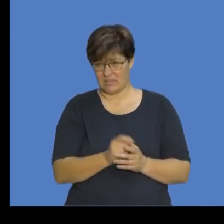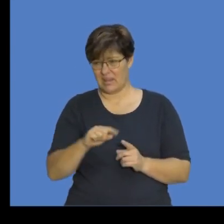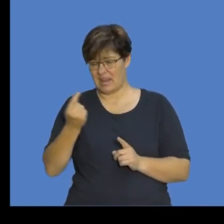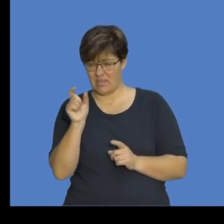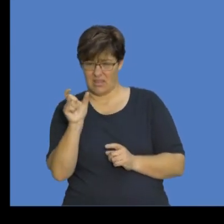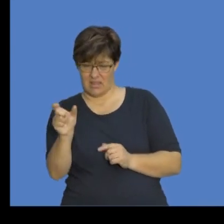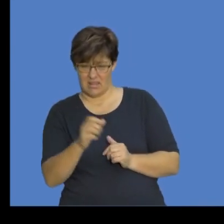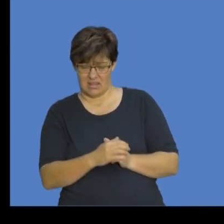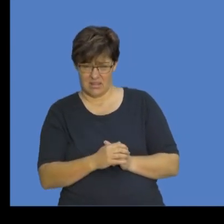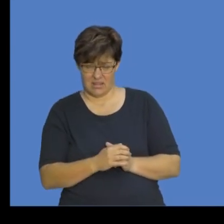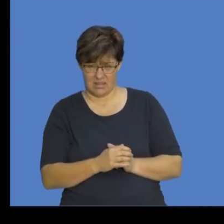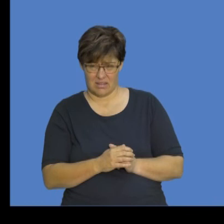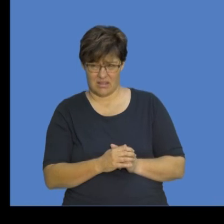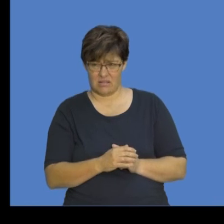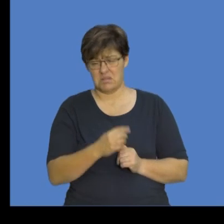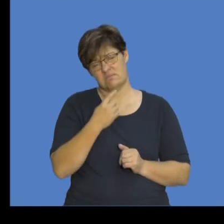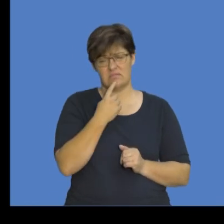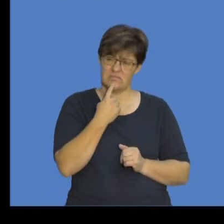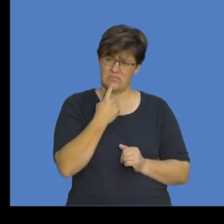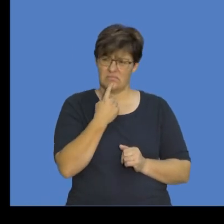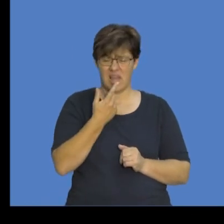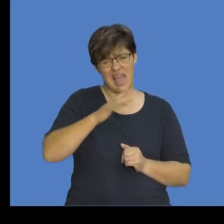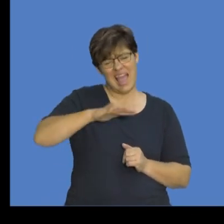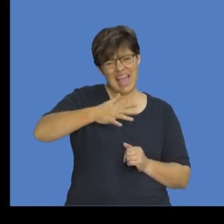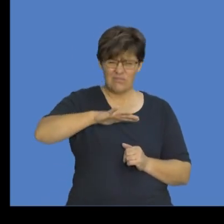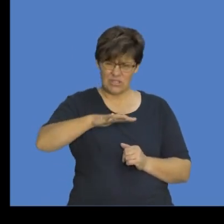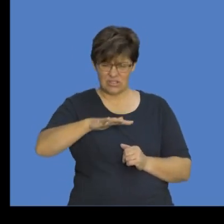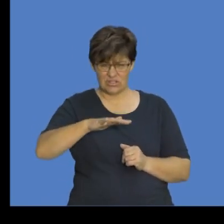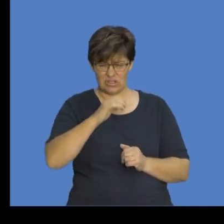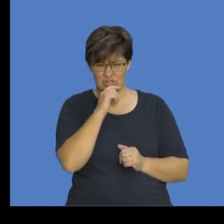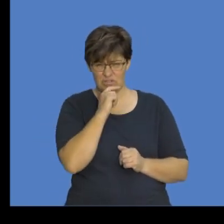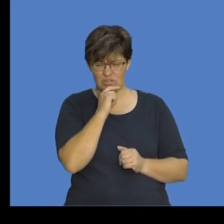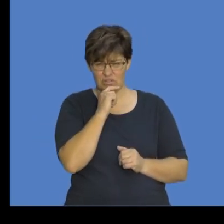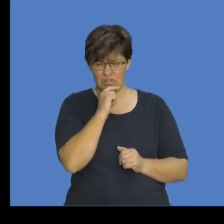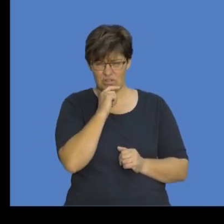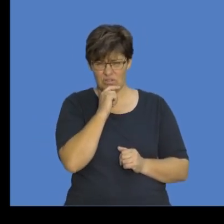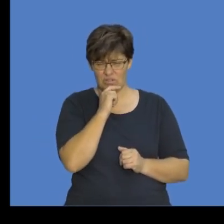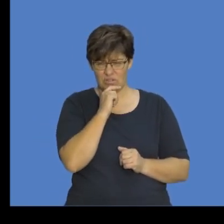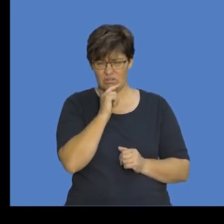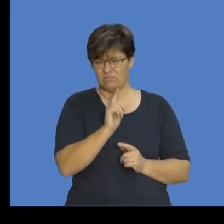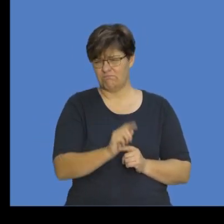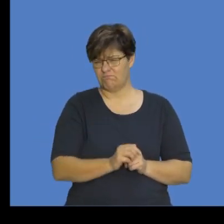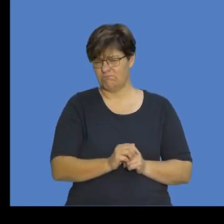there. So actually, on average, if you look at this,